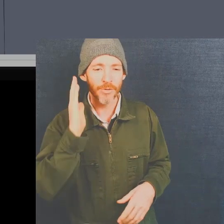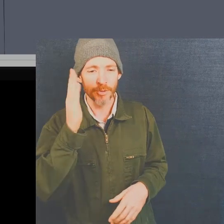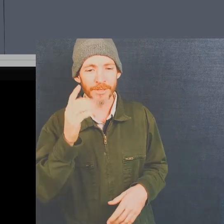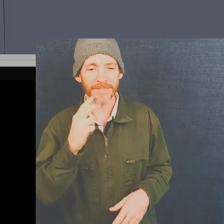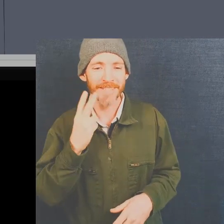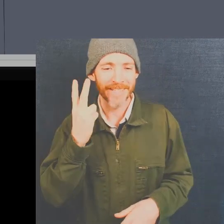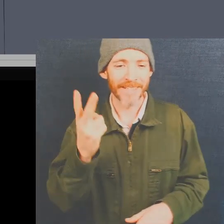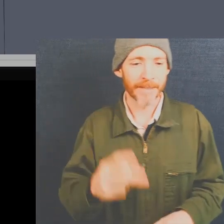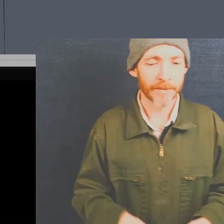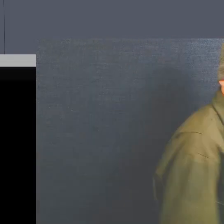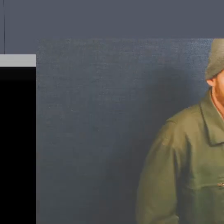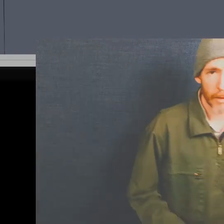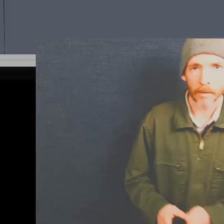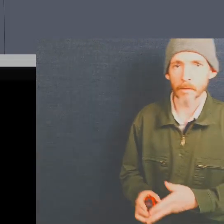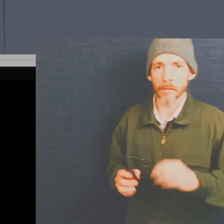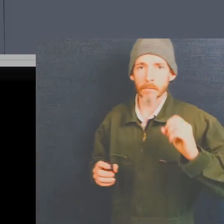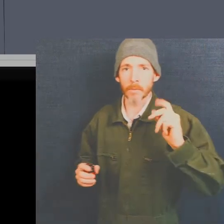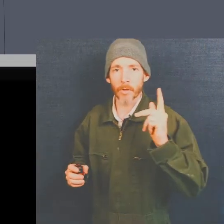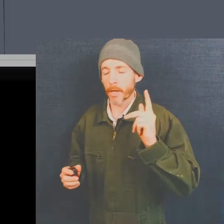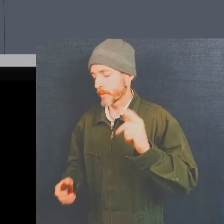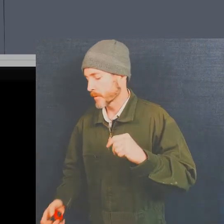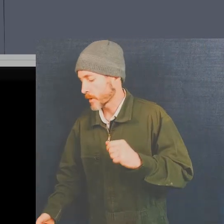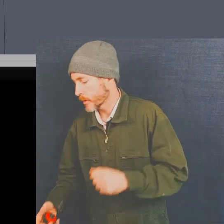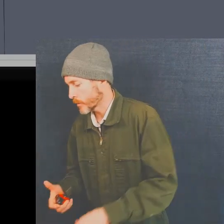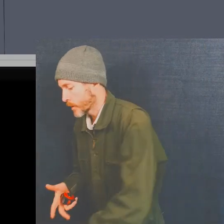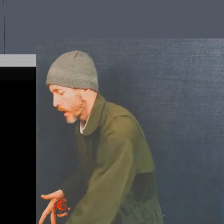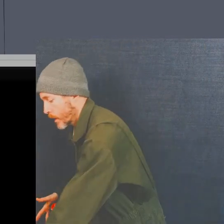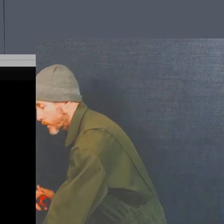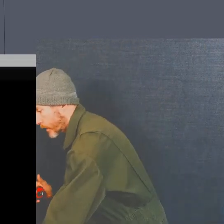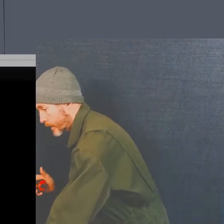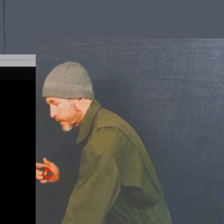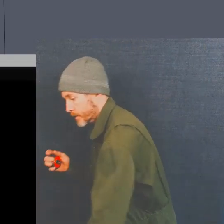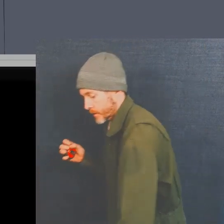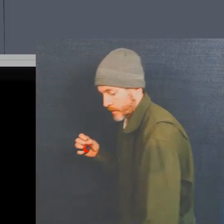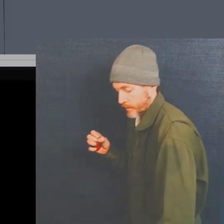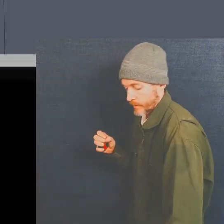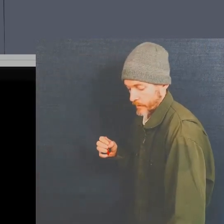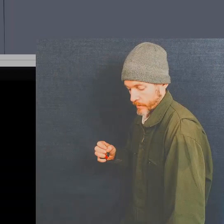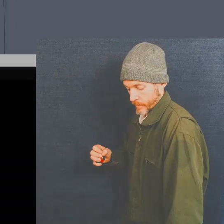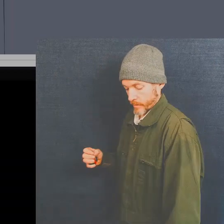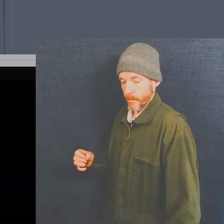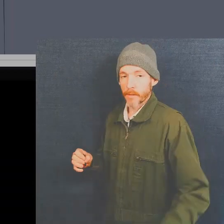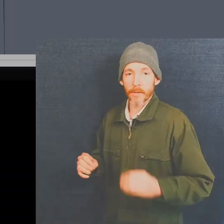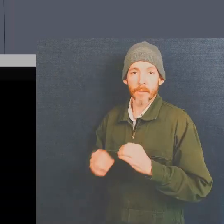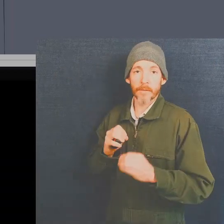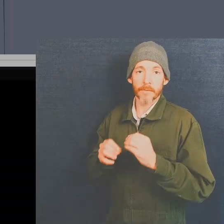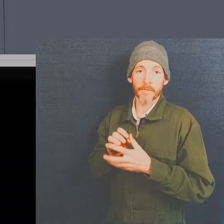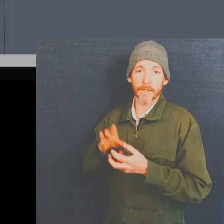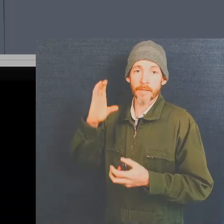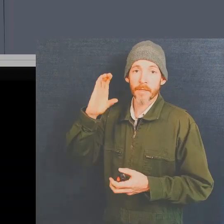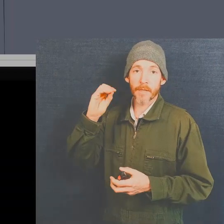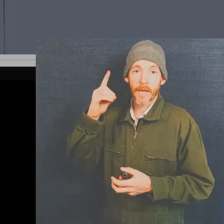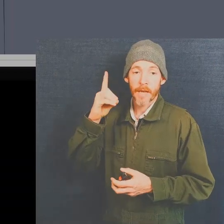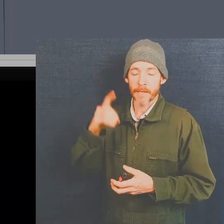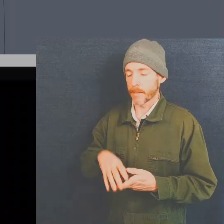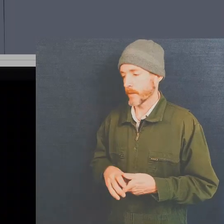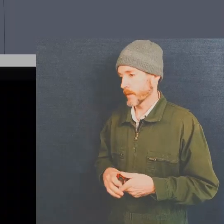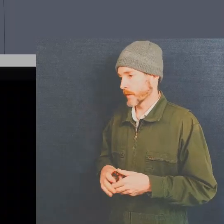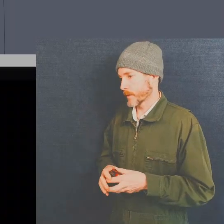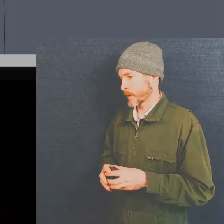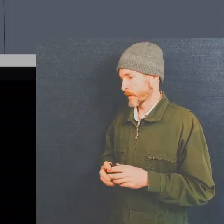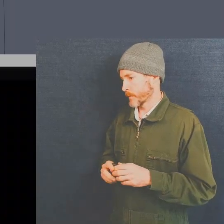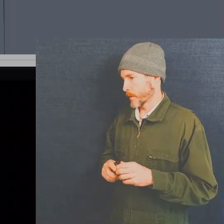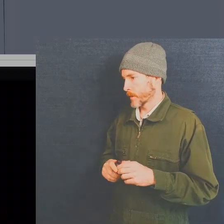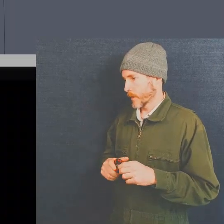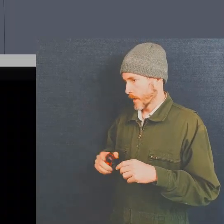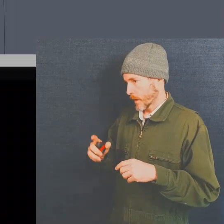reasons. You will see. Okay, so let's fix the CAD.